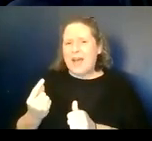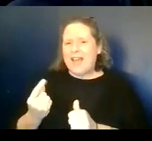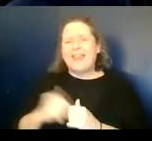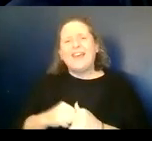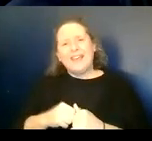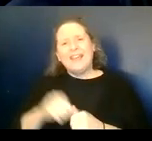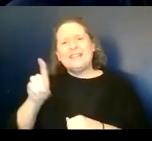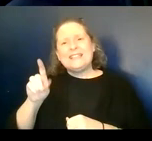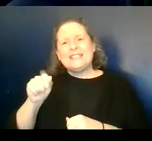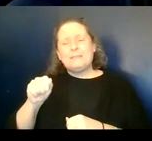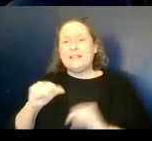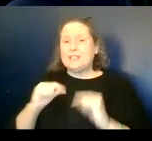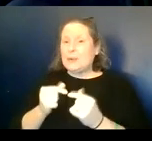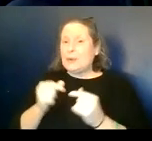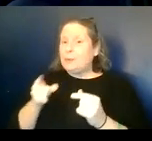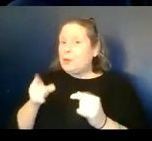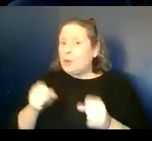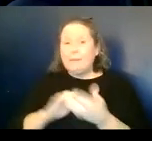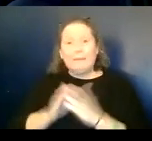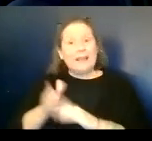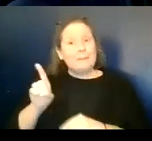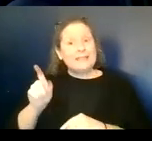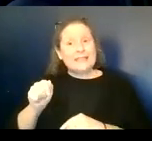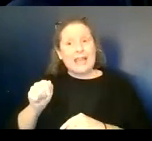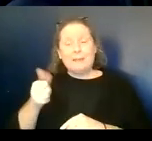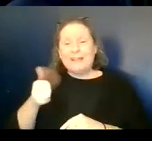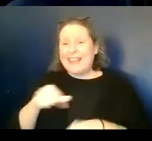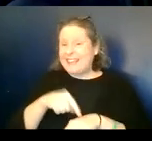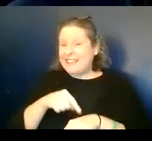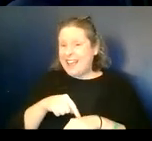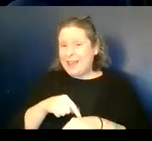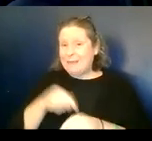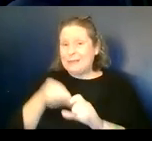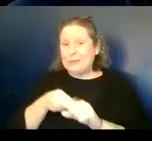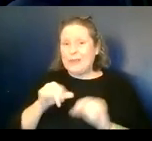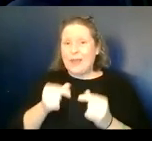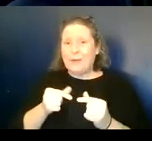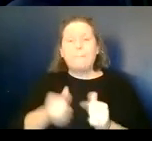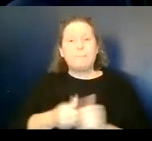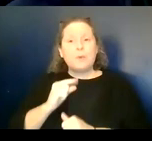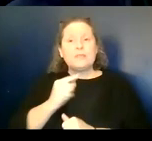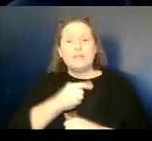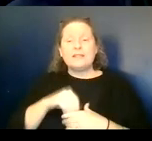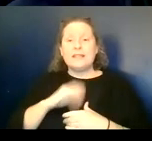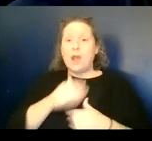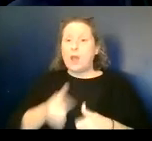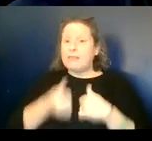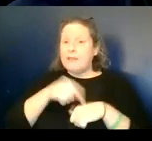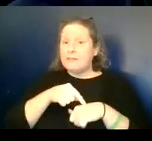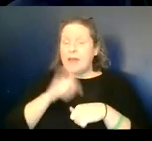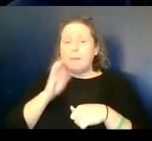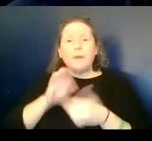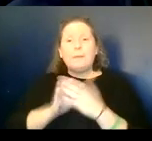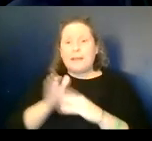is a group that you can join at any time. Most of us in our lifetime will become disabled, whether it's eyesight